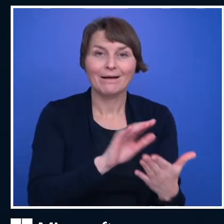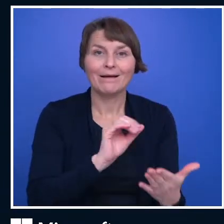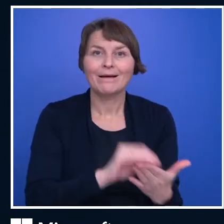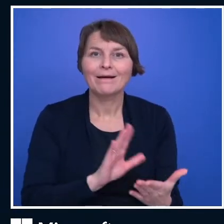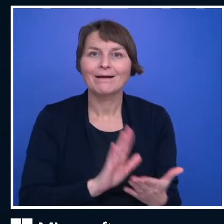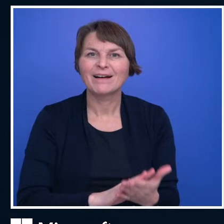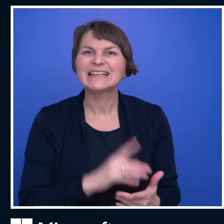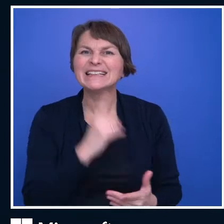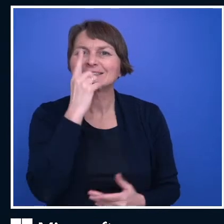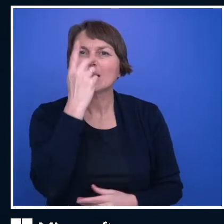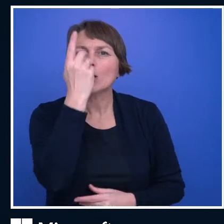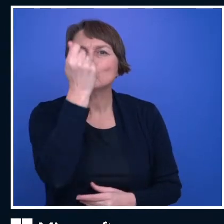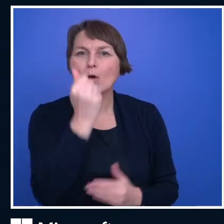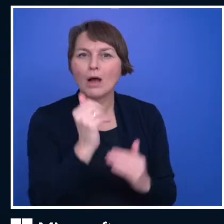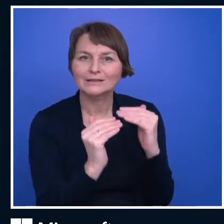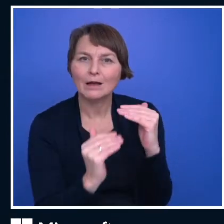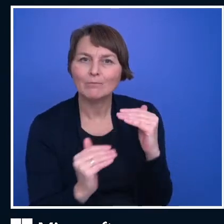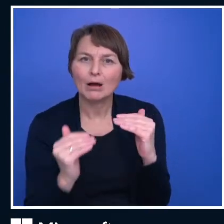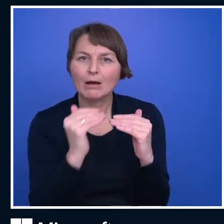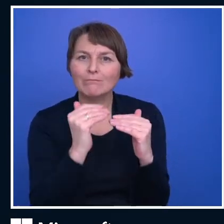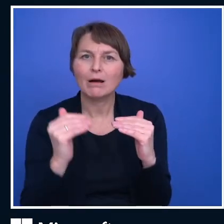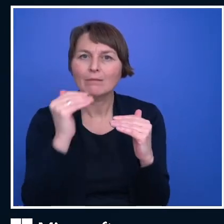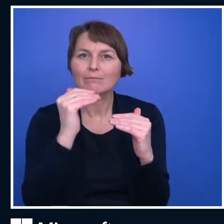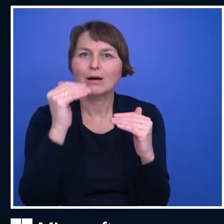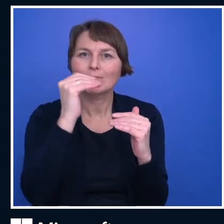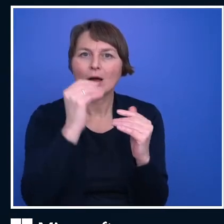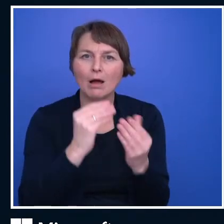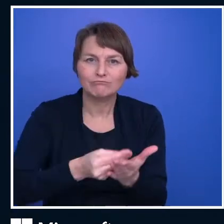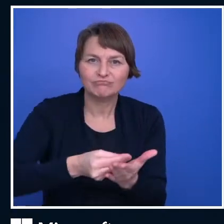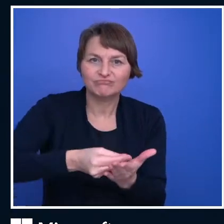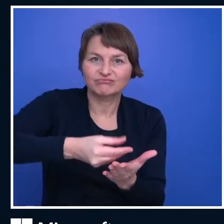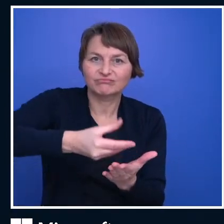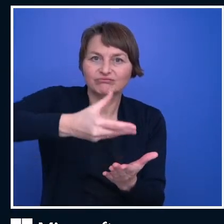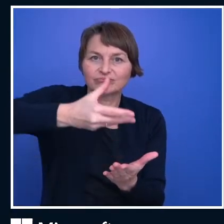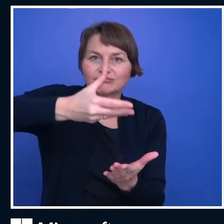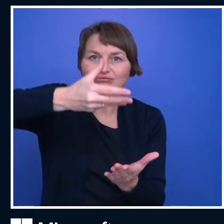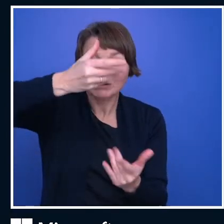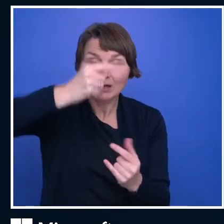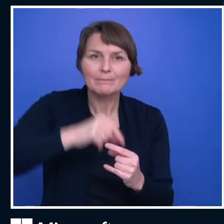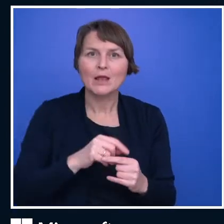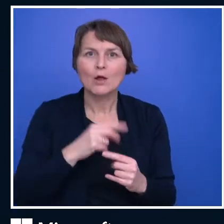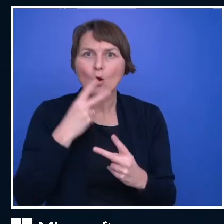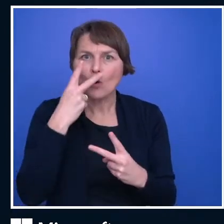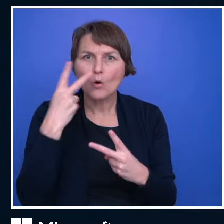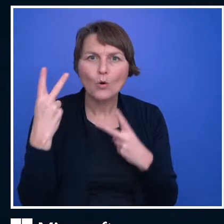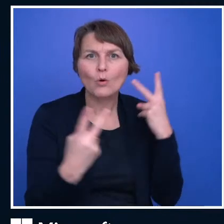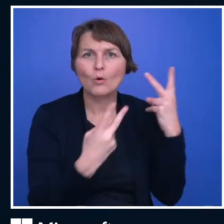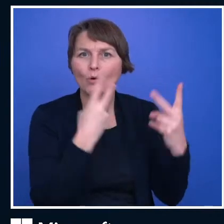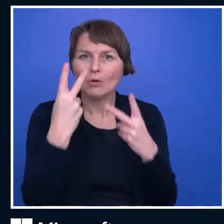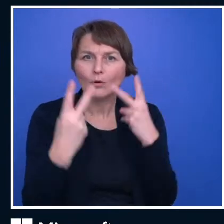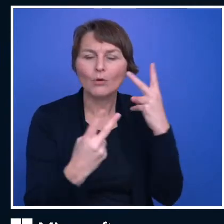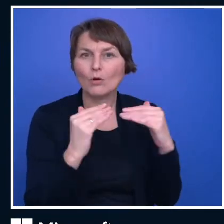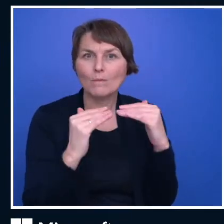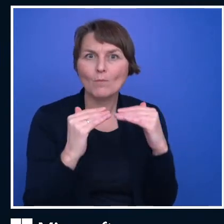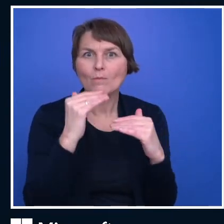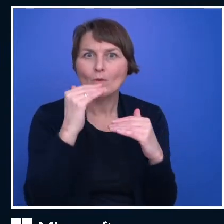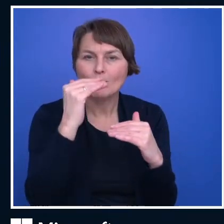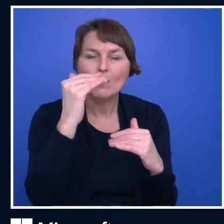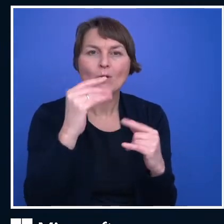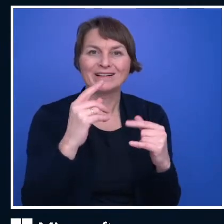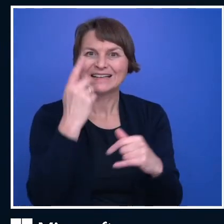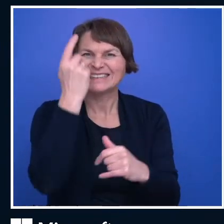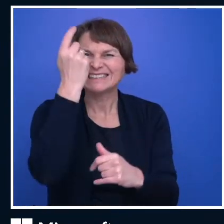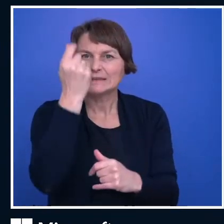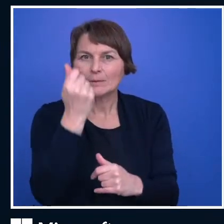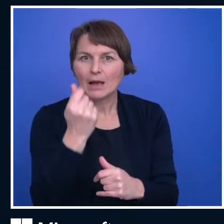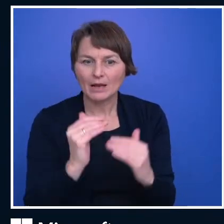price also changed for these pair of glasses. So that was very specific targeting.